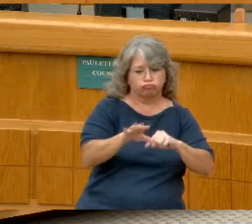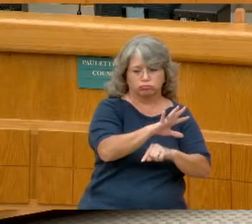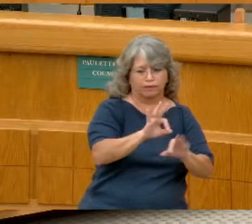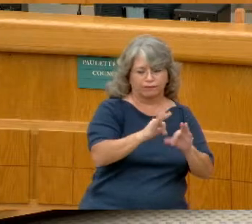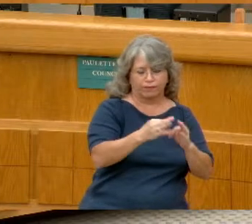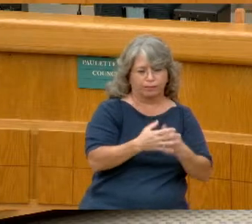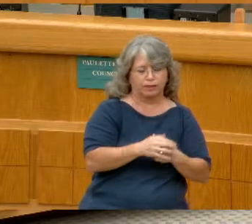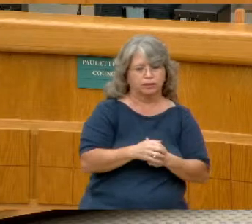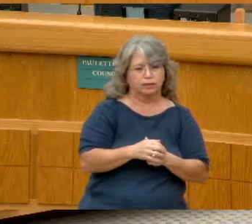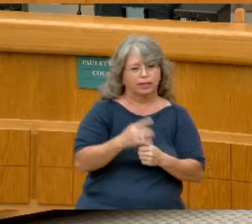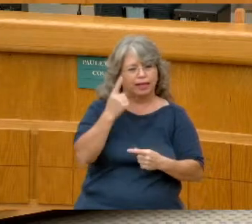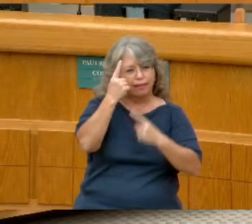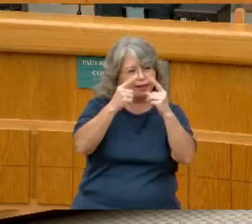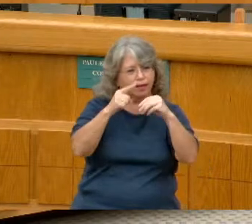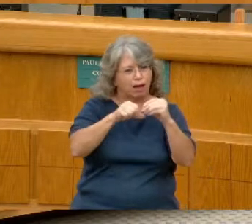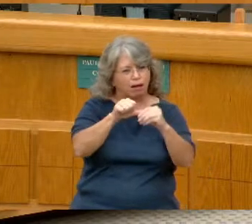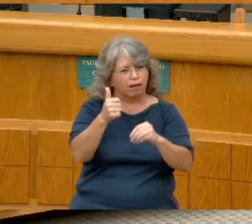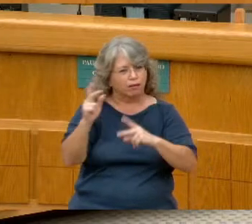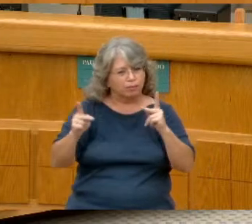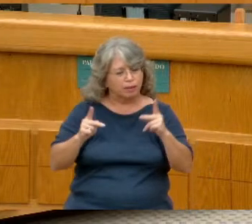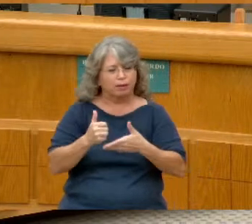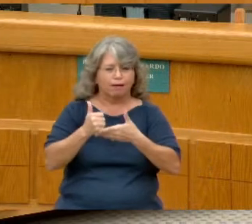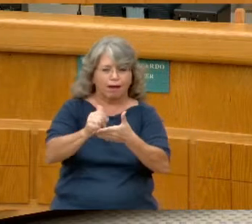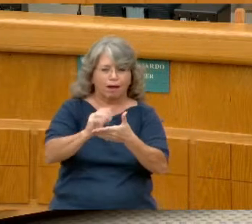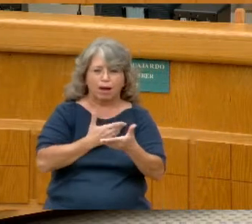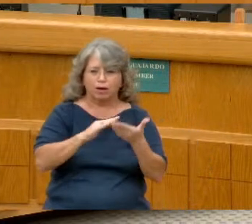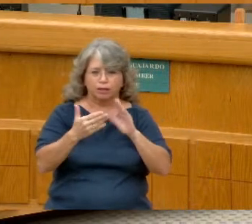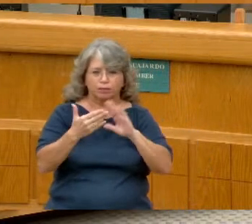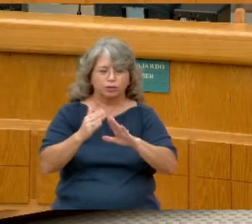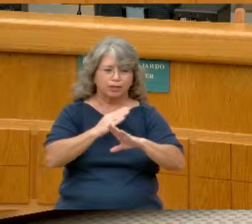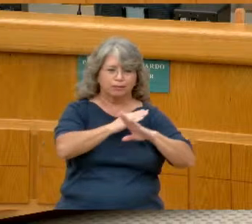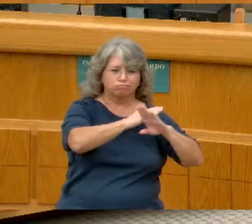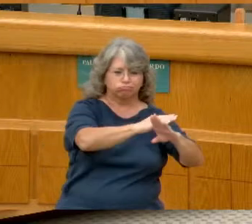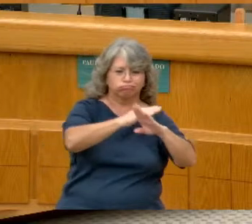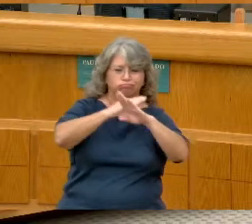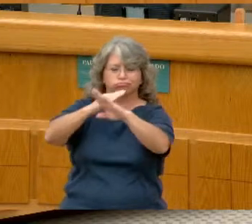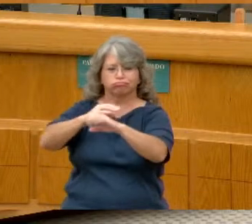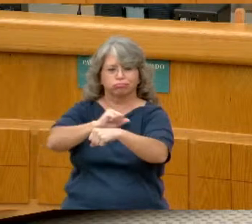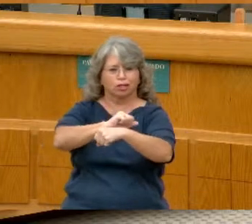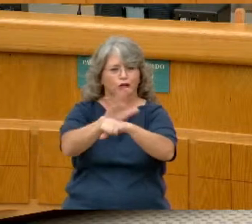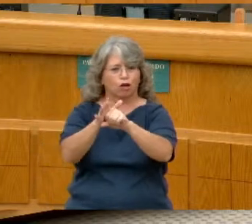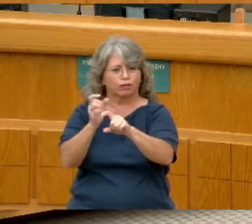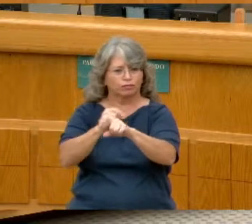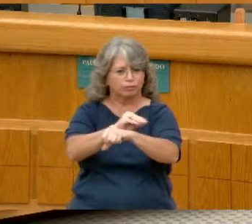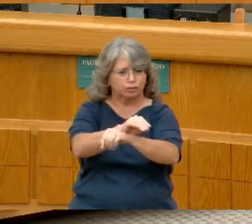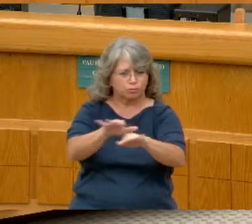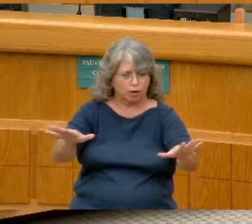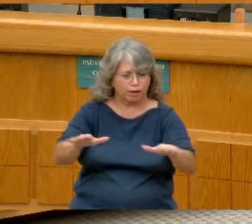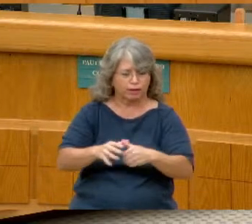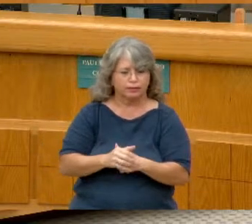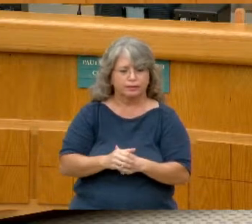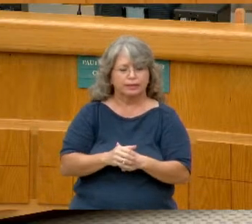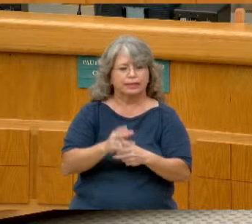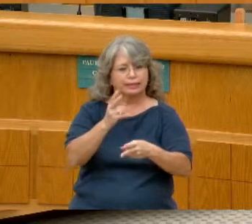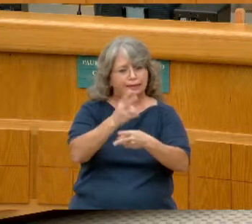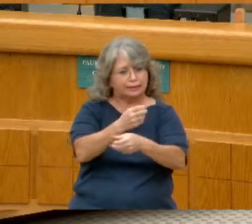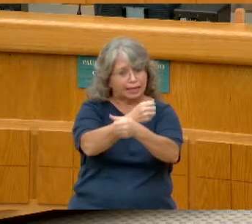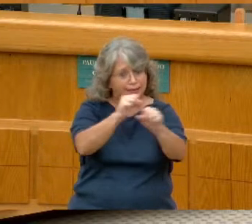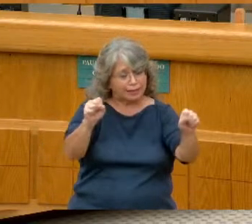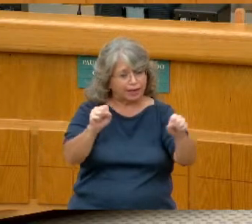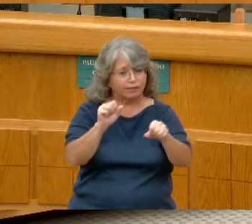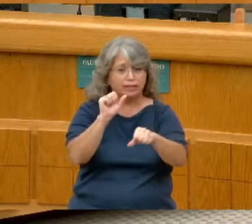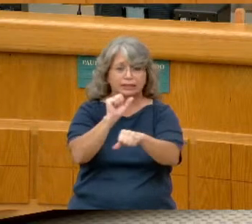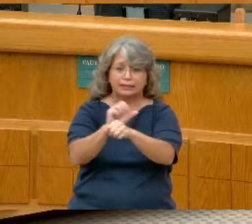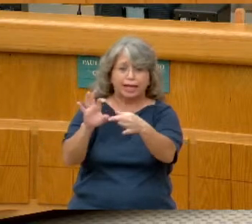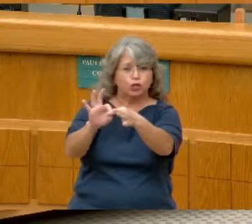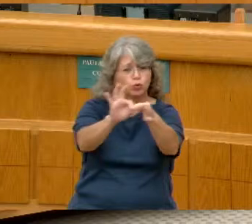others and help our community to fight off COVID-19 together. Stay safe, stay united in this